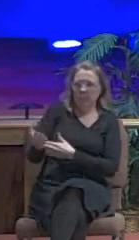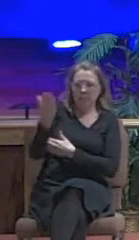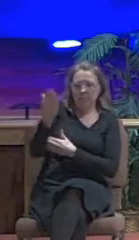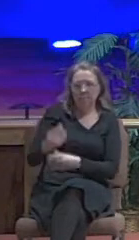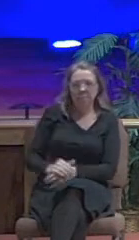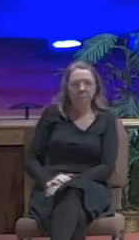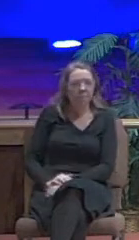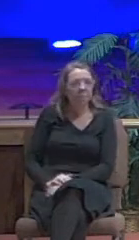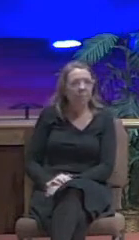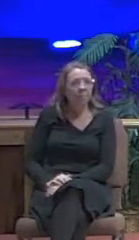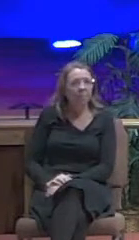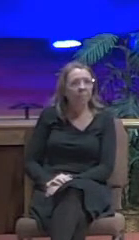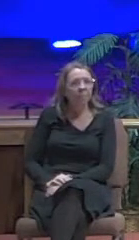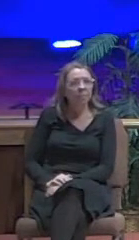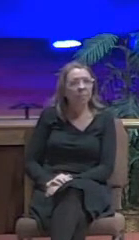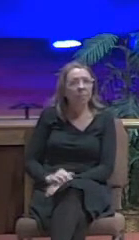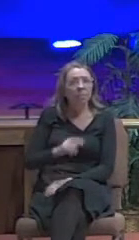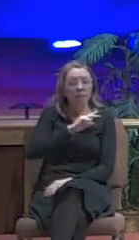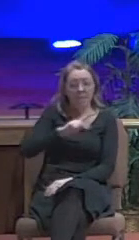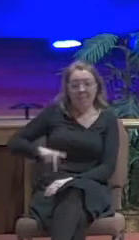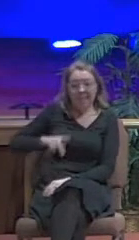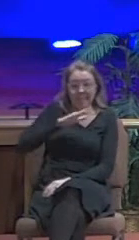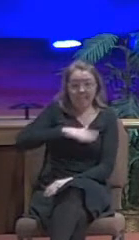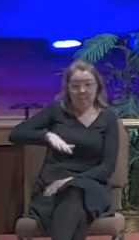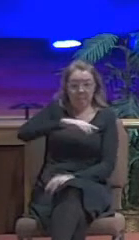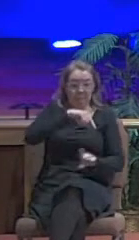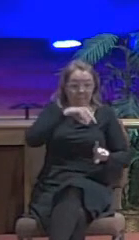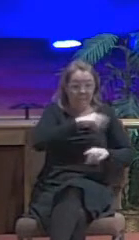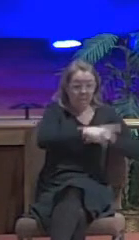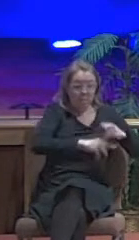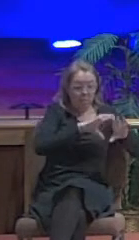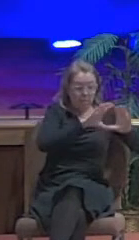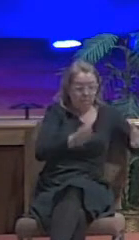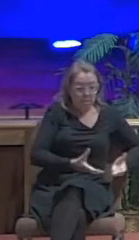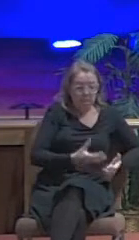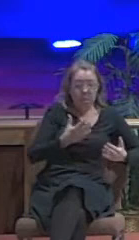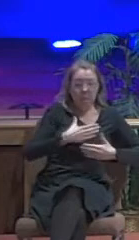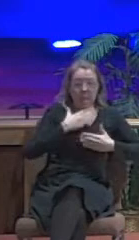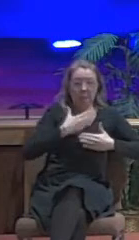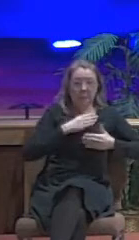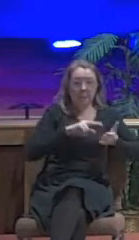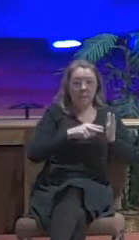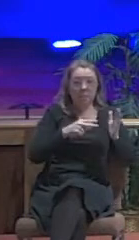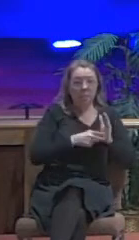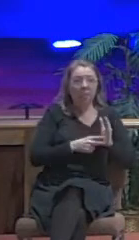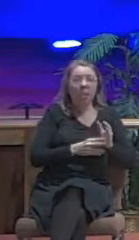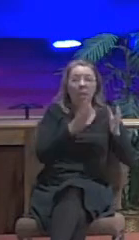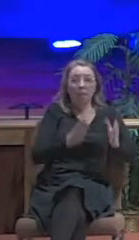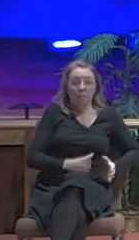The kingdom of this world says happiness is he who dies with the most toys.